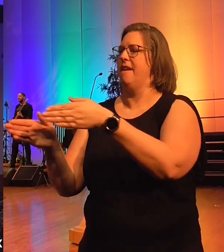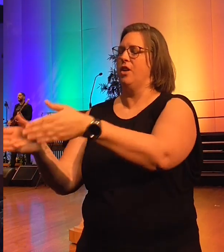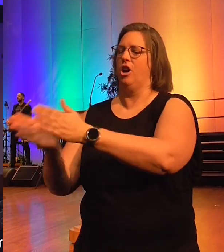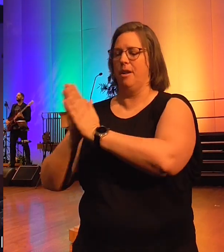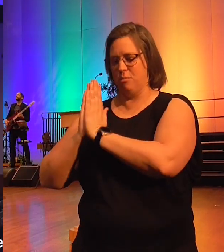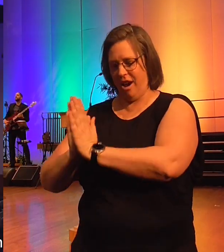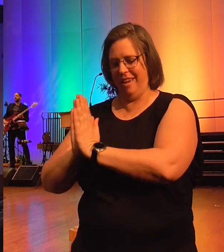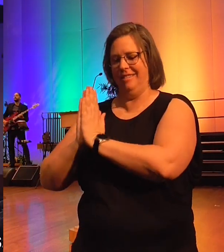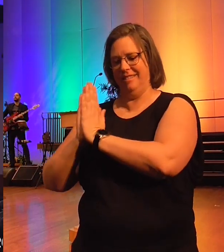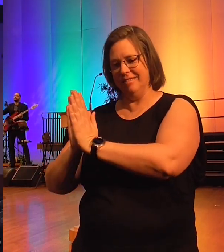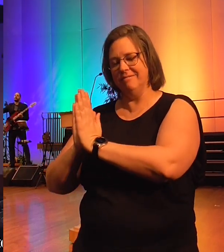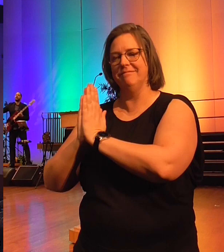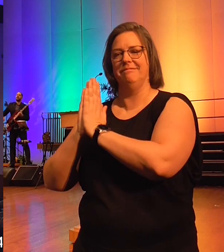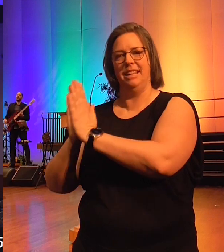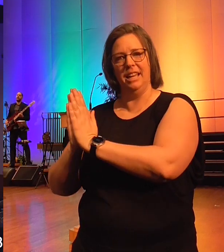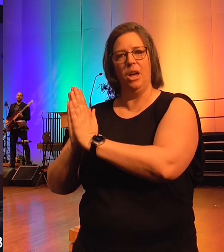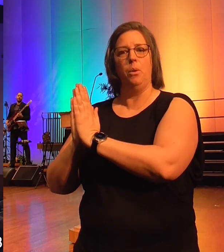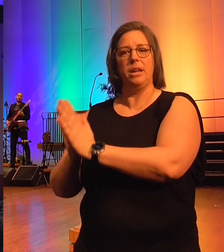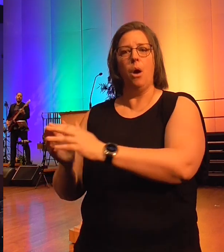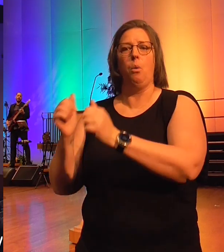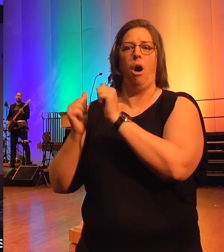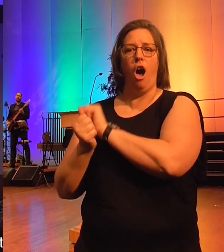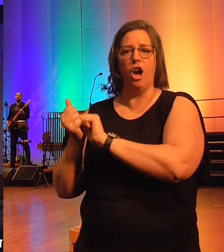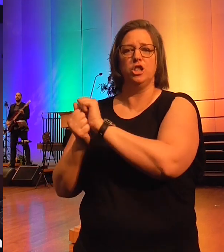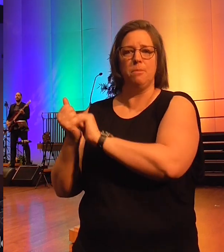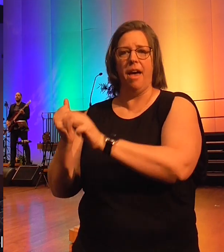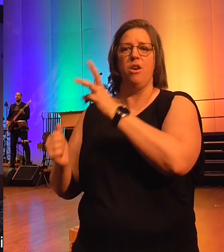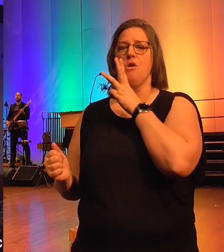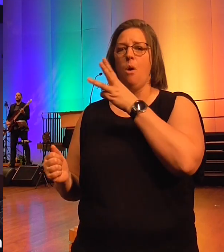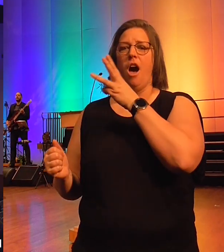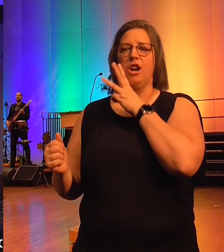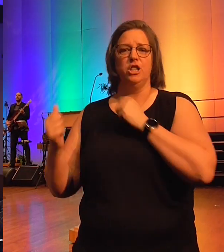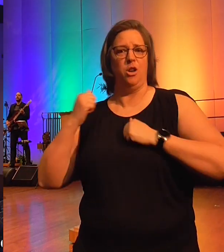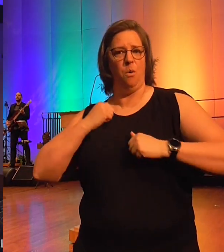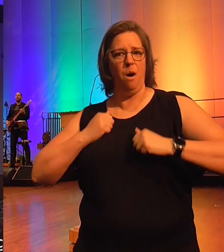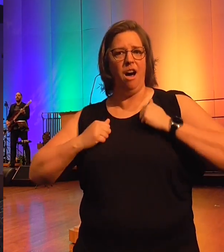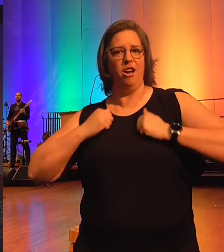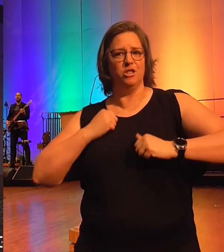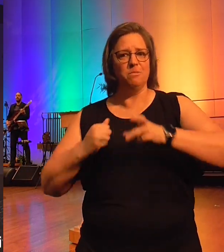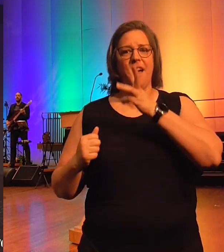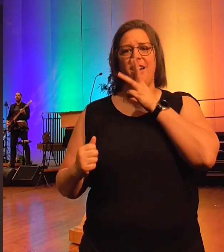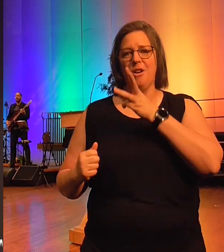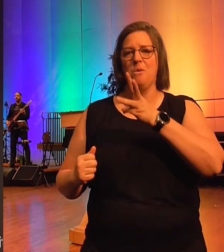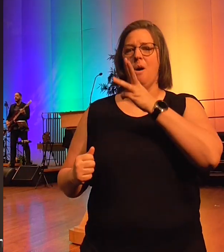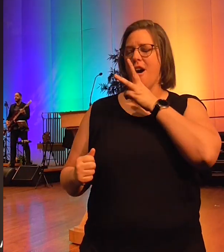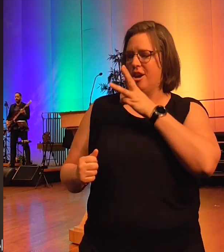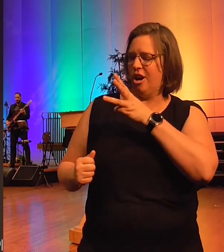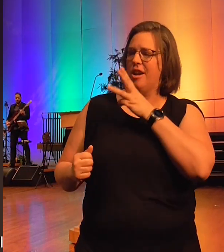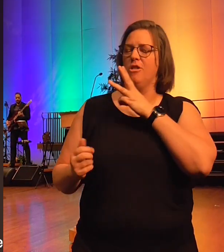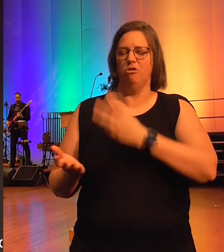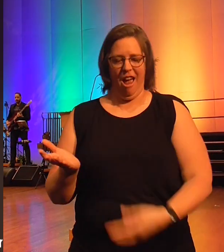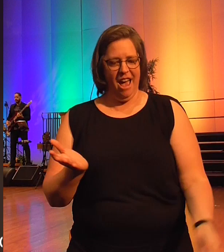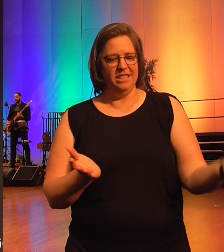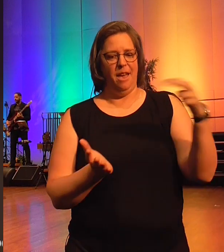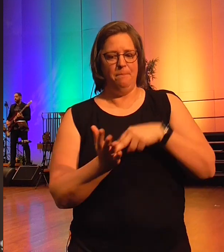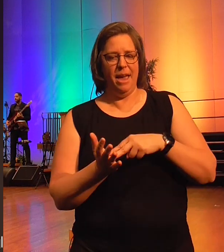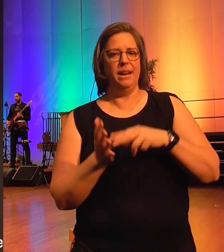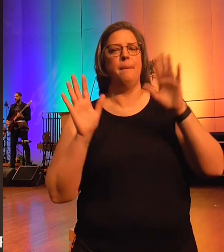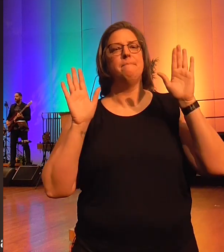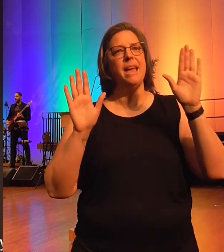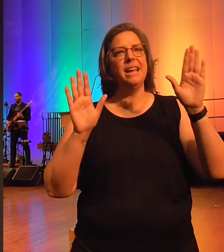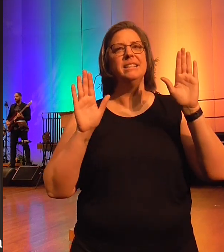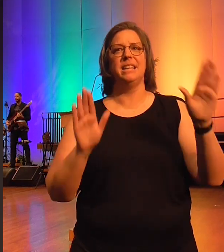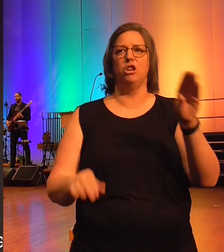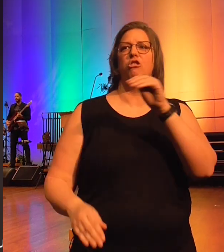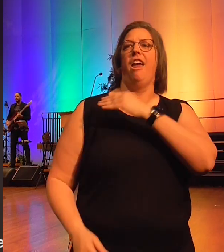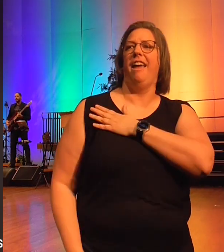river to pray. Hey, hey, let's get washed by the water, washed by the water, and rise up in